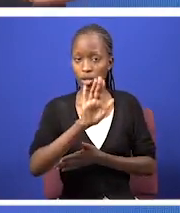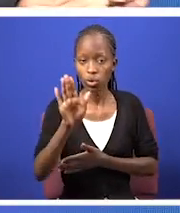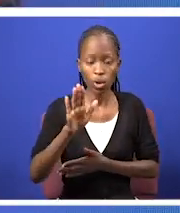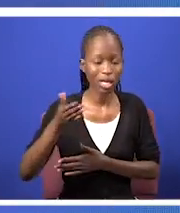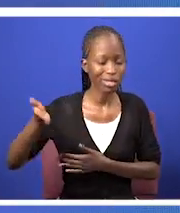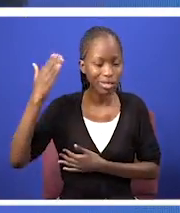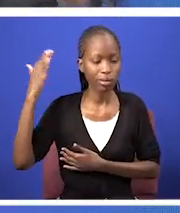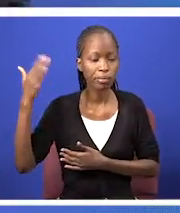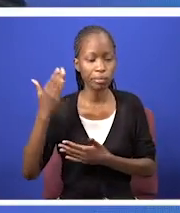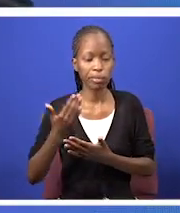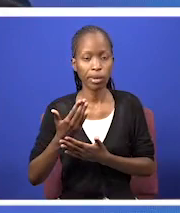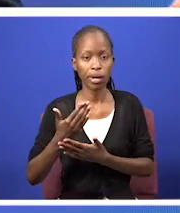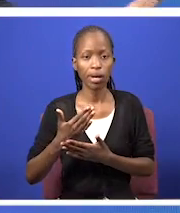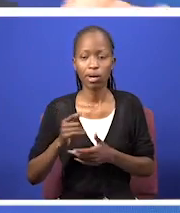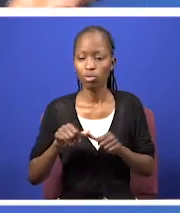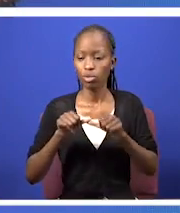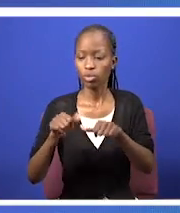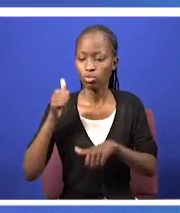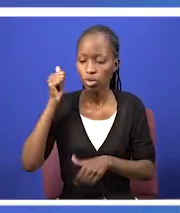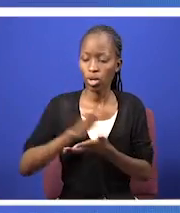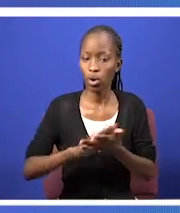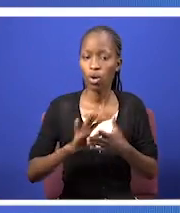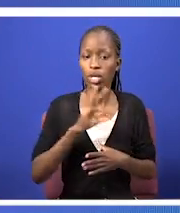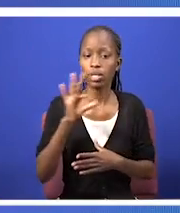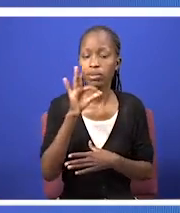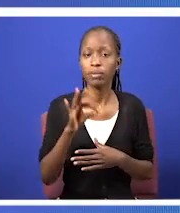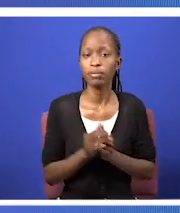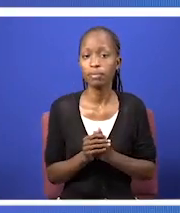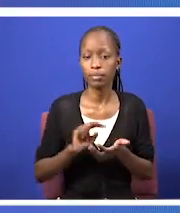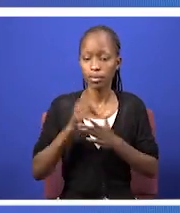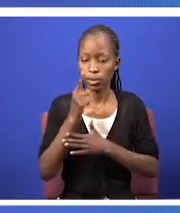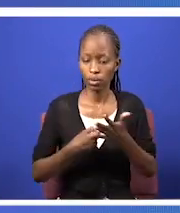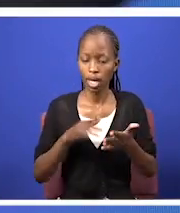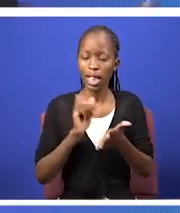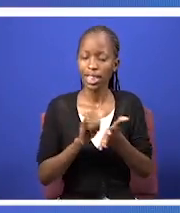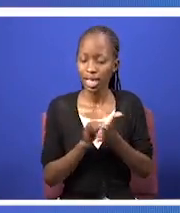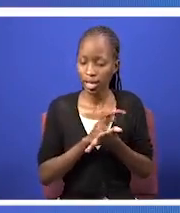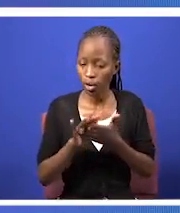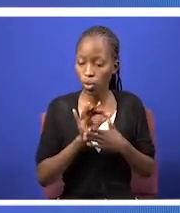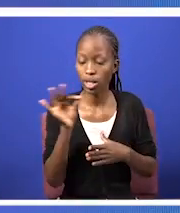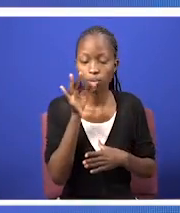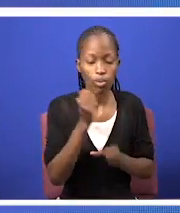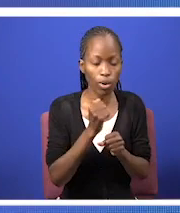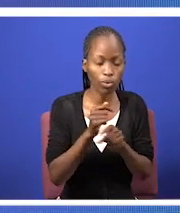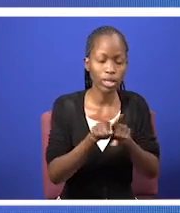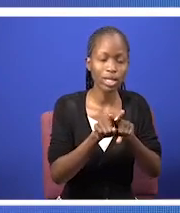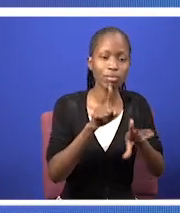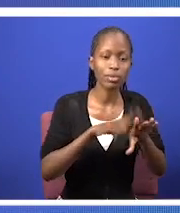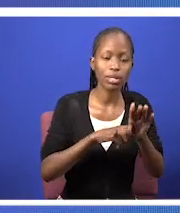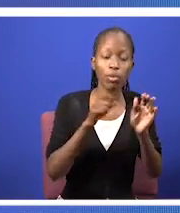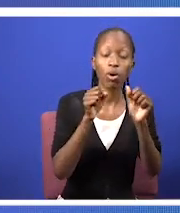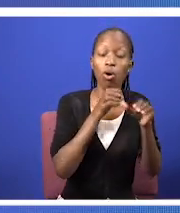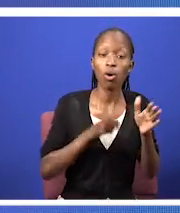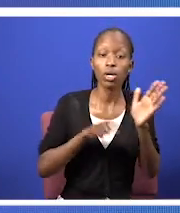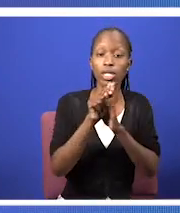our ancestors continually resist the Holy Spirit? In other words, the Holy Spirit was at work even in the Old Testament. He was at work